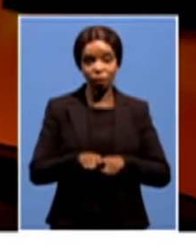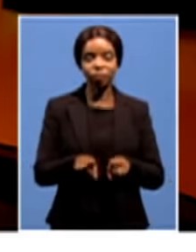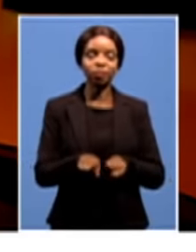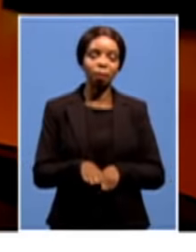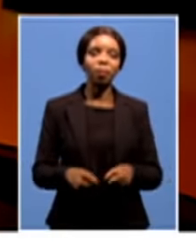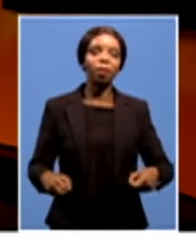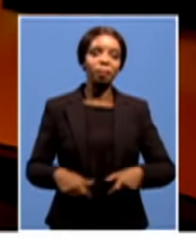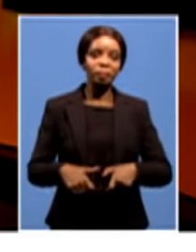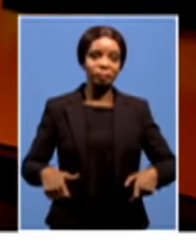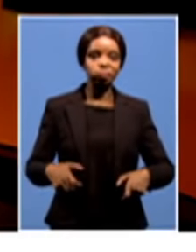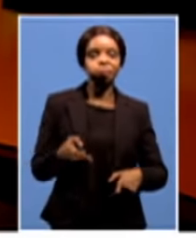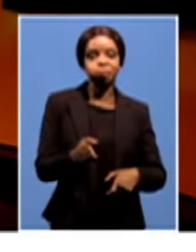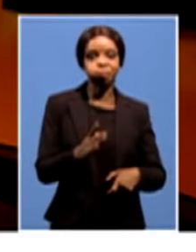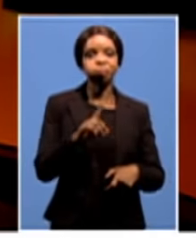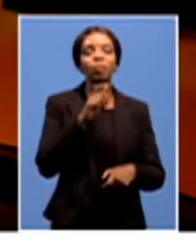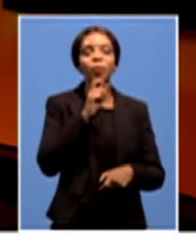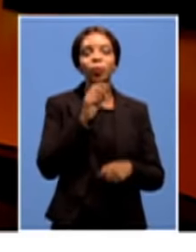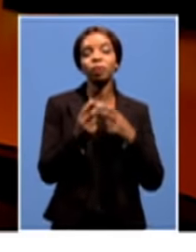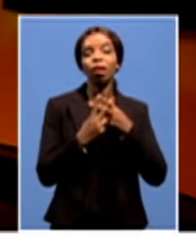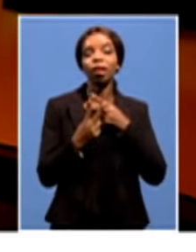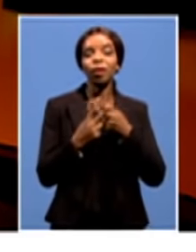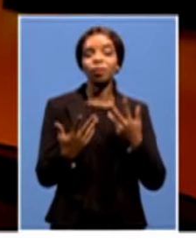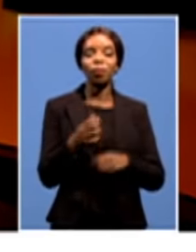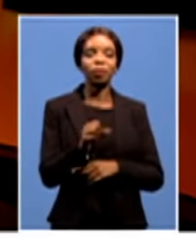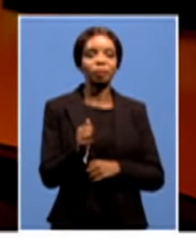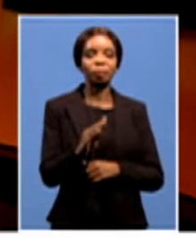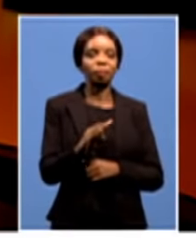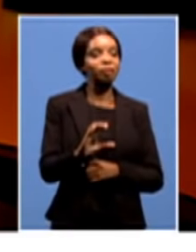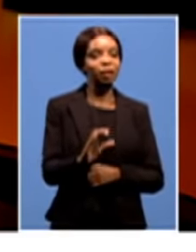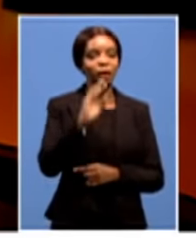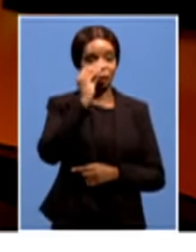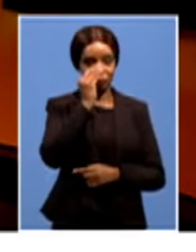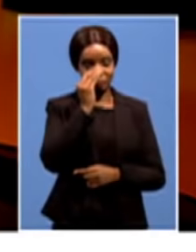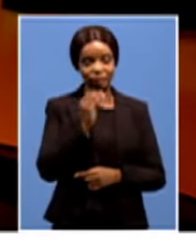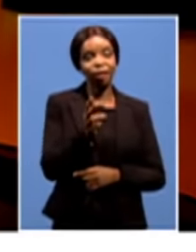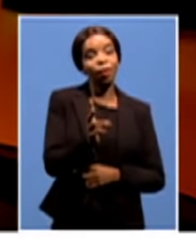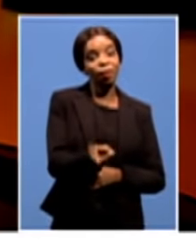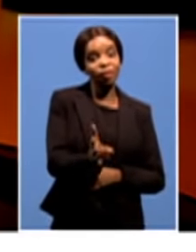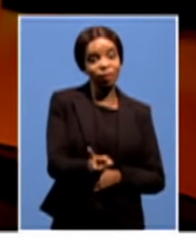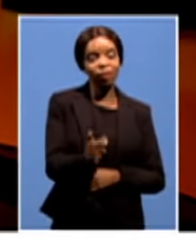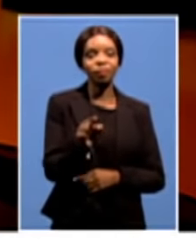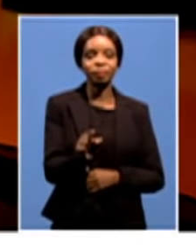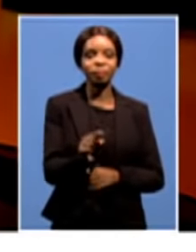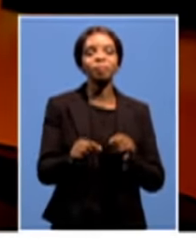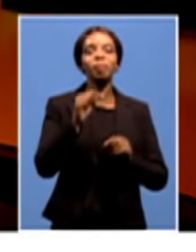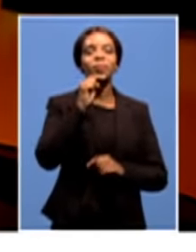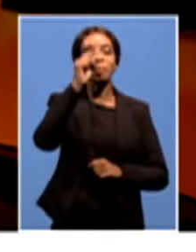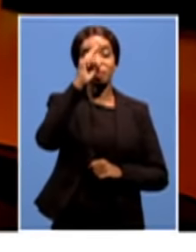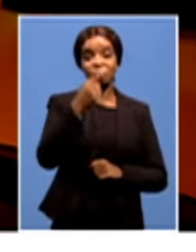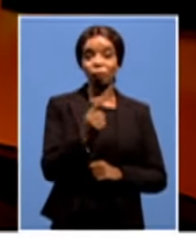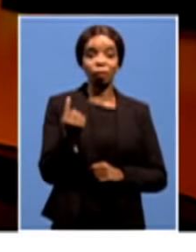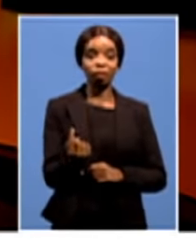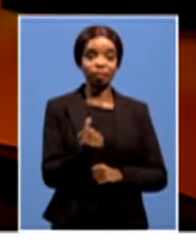with our question. Use the hashtag SABCDG25 and SABCNews. You can also check out all the profiles featured